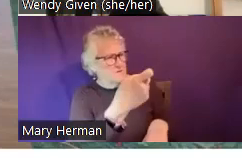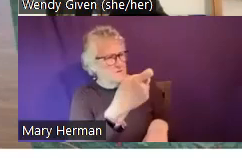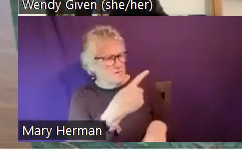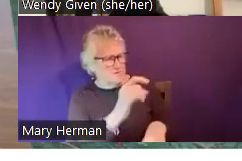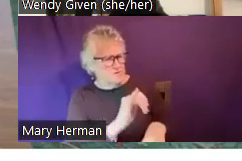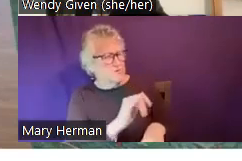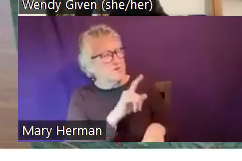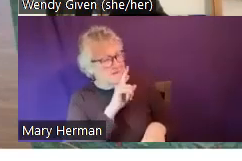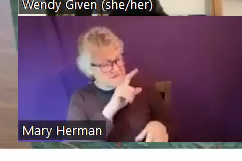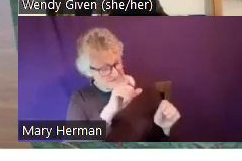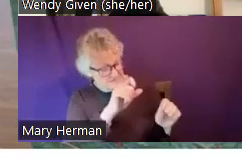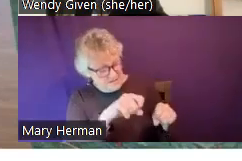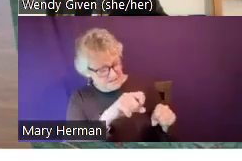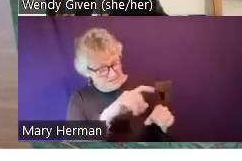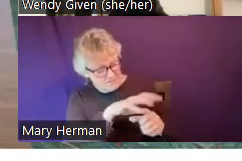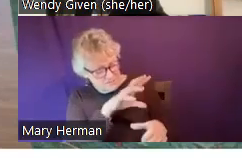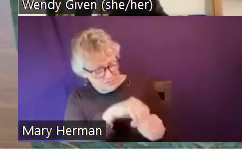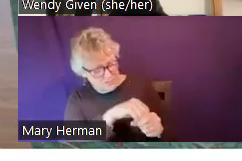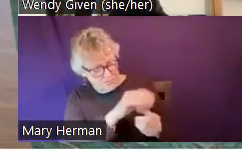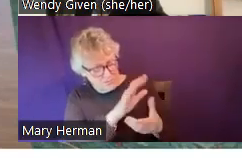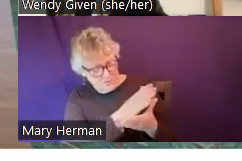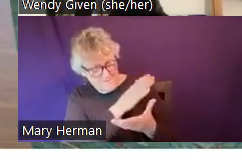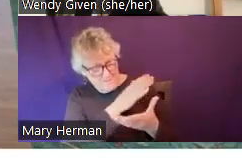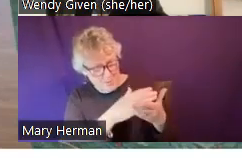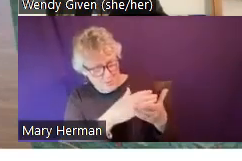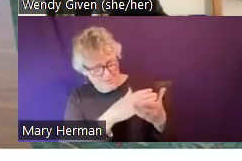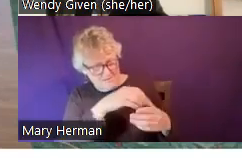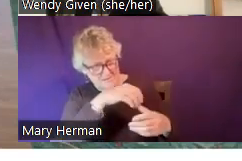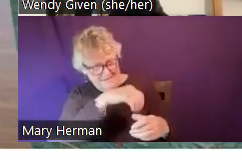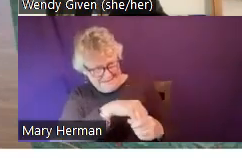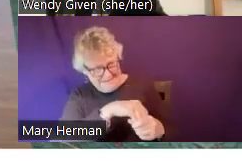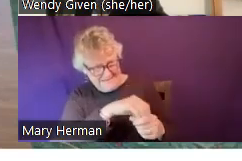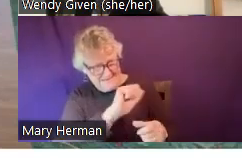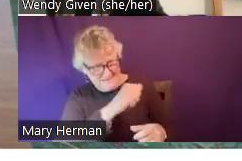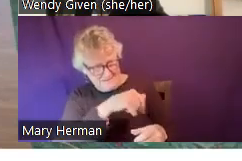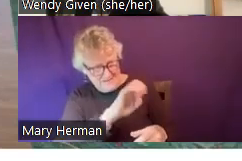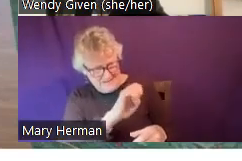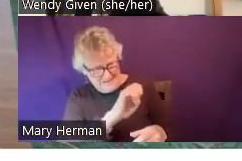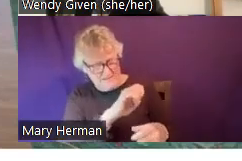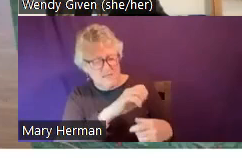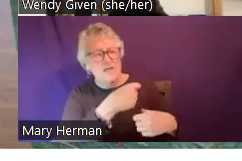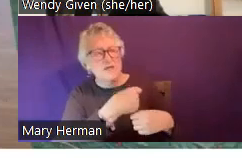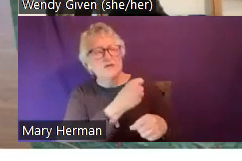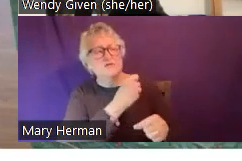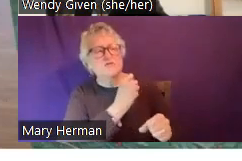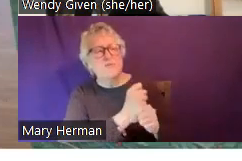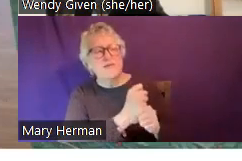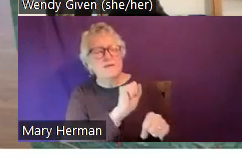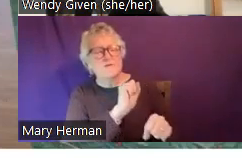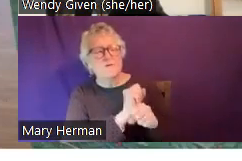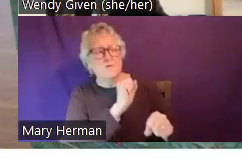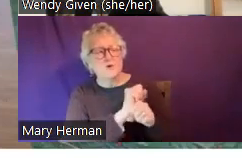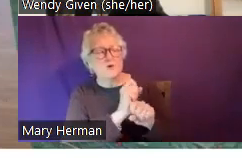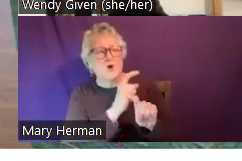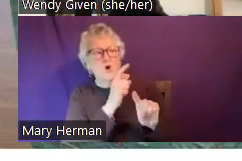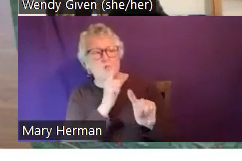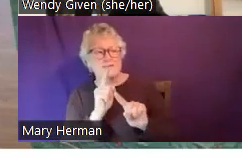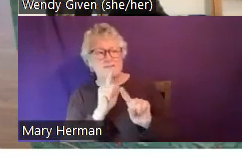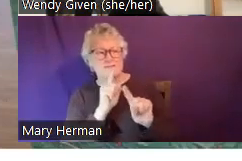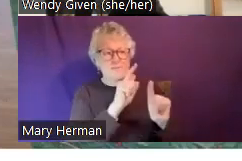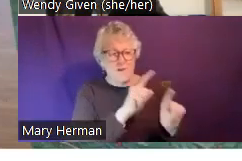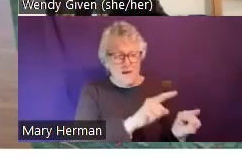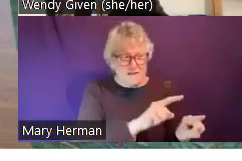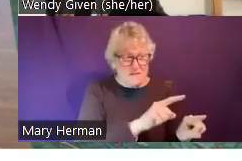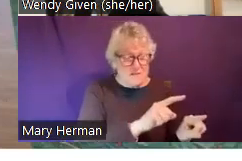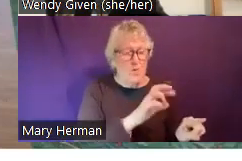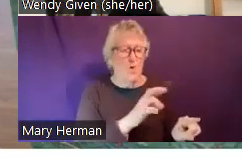to include components in the space to make the work responsive or reactive to people moving through, or